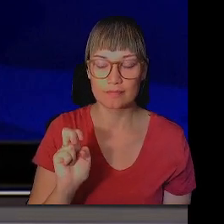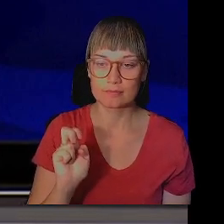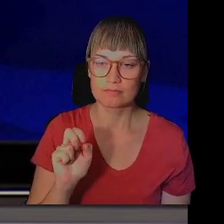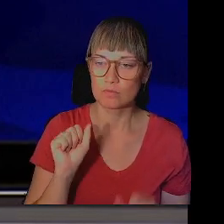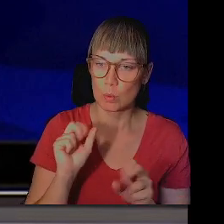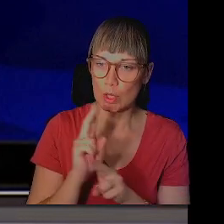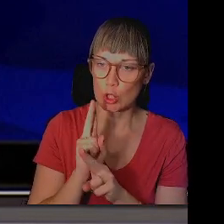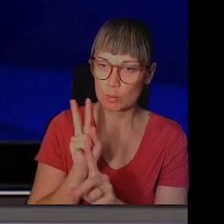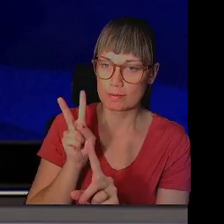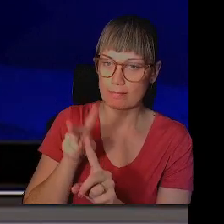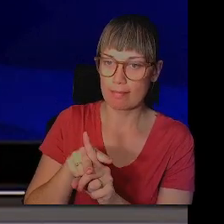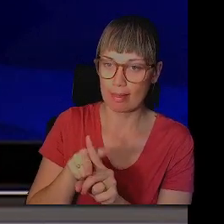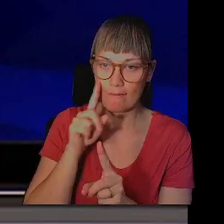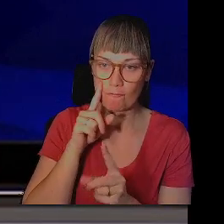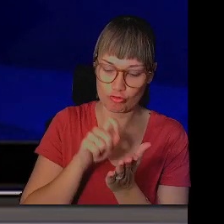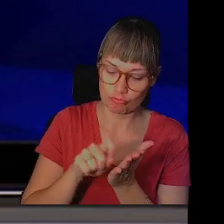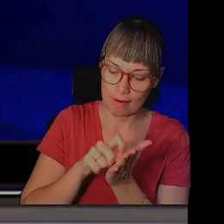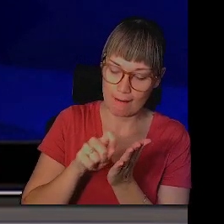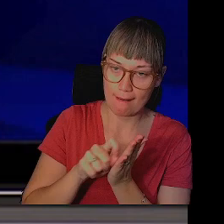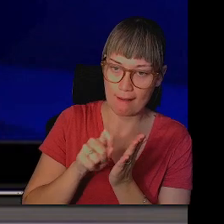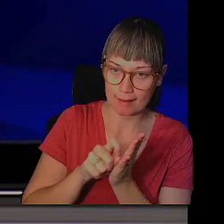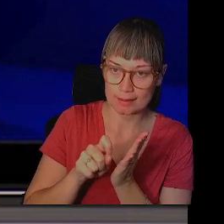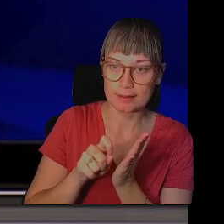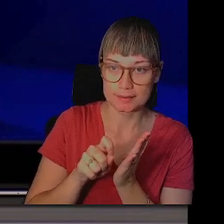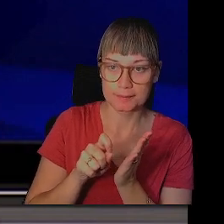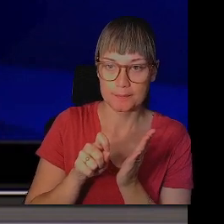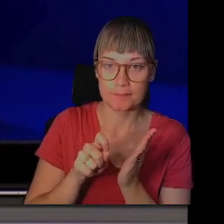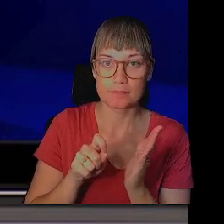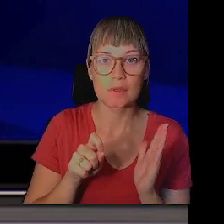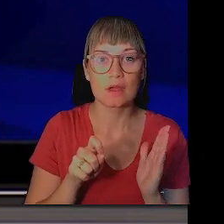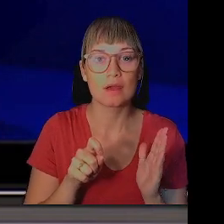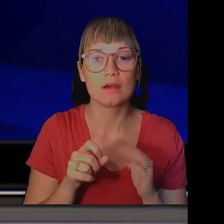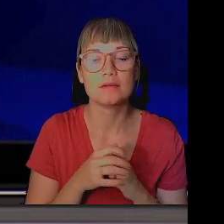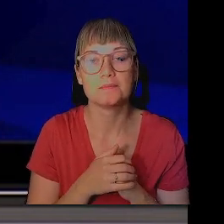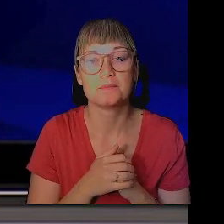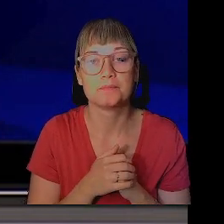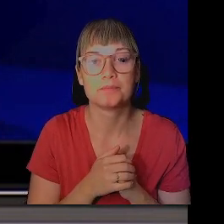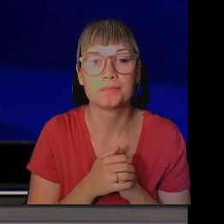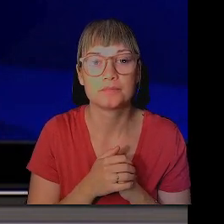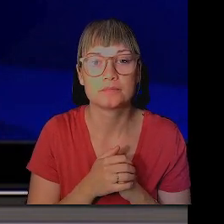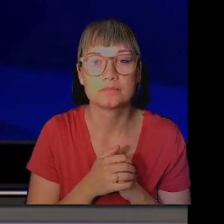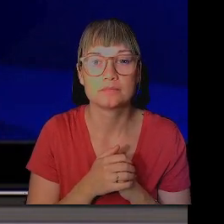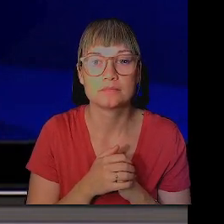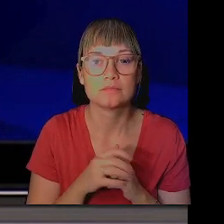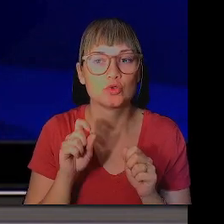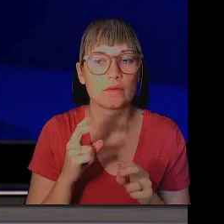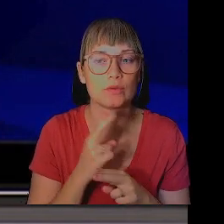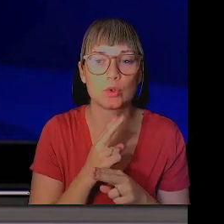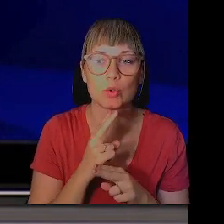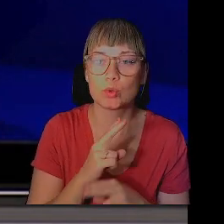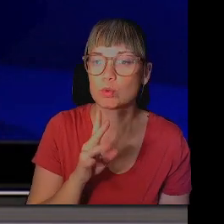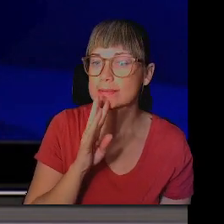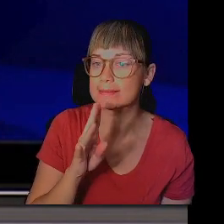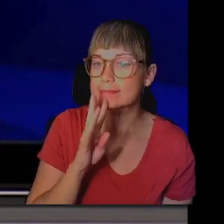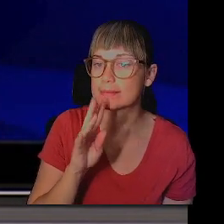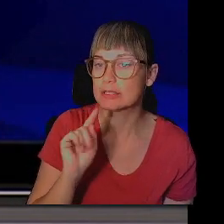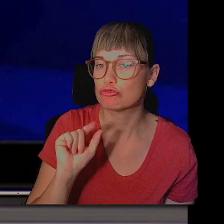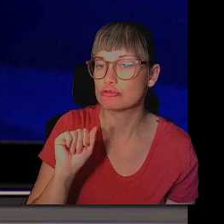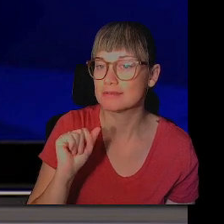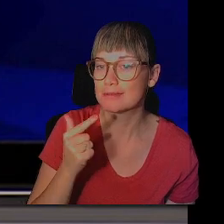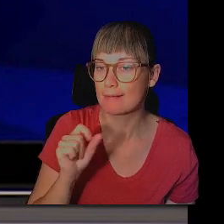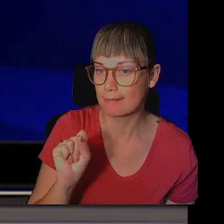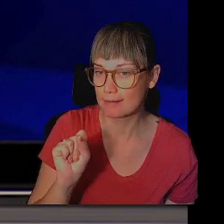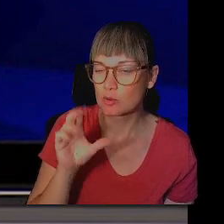we use dialogue, there are certain things we need to remember. Along with that, of course, speaker tags, and I'll explain to you what that is if